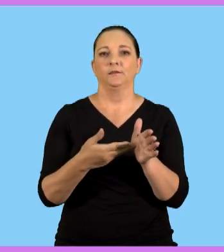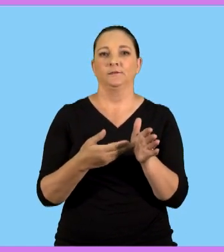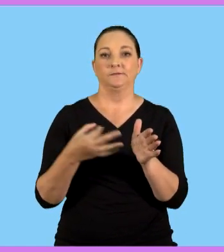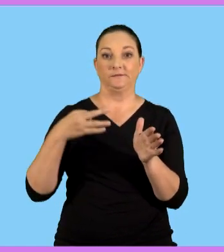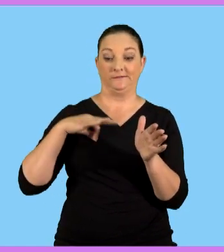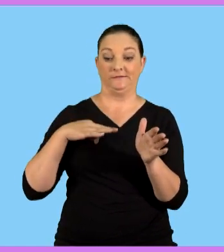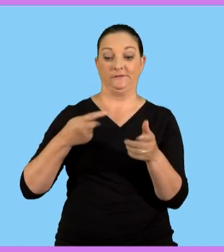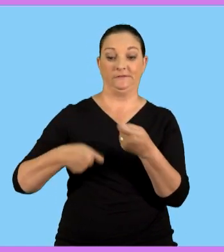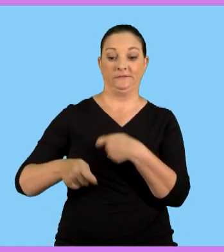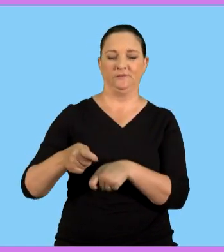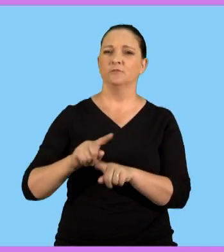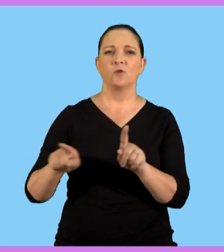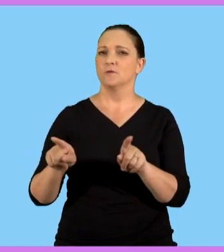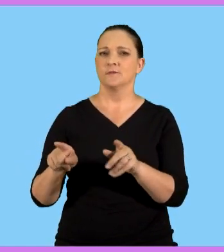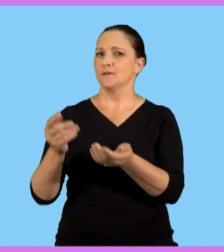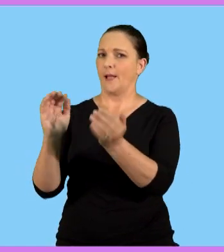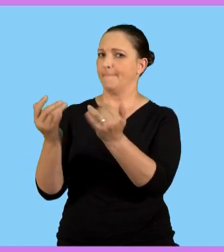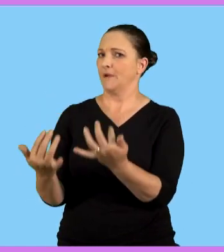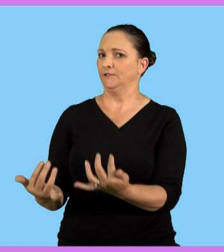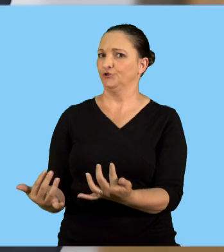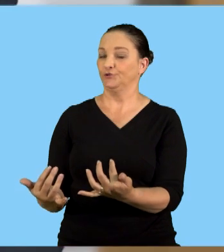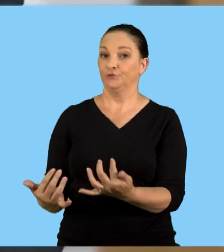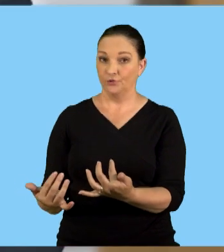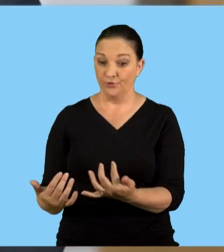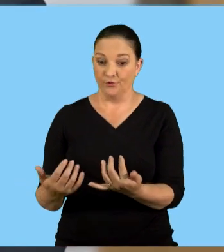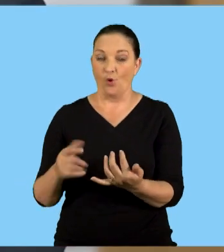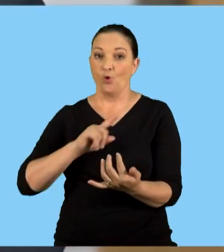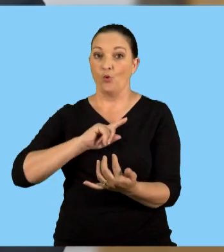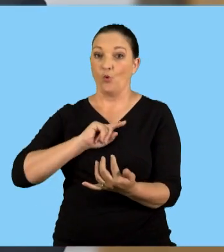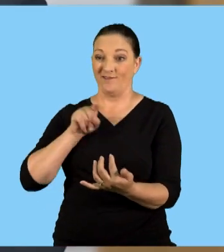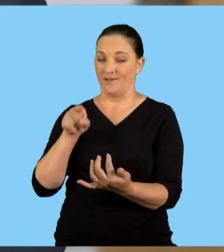budget where we worked with estimations, this is actual costs.